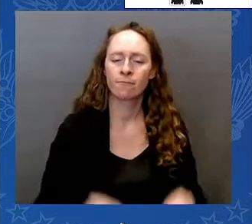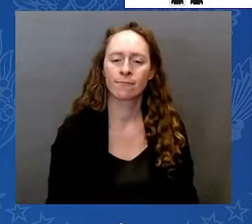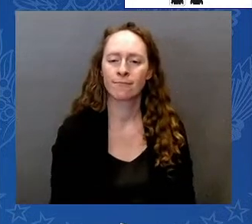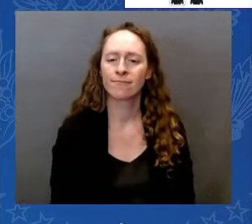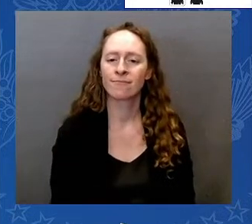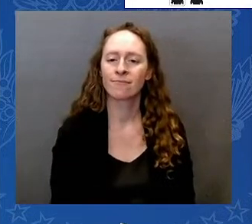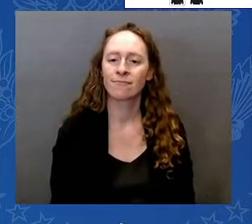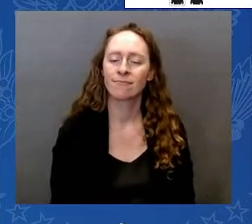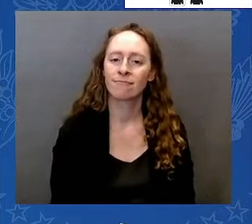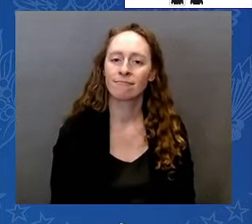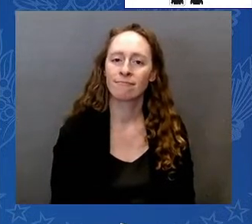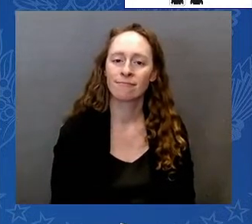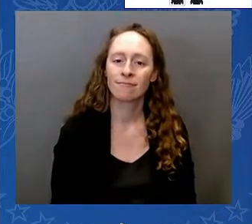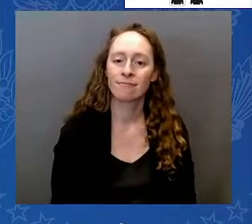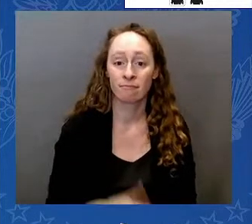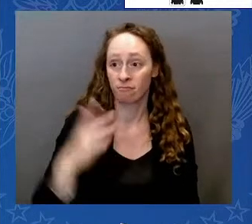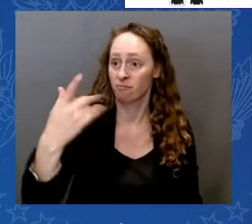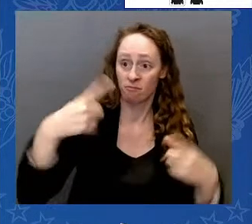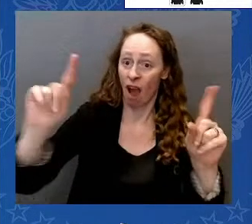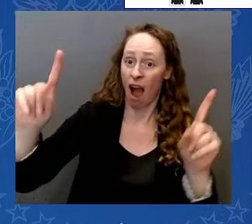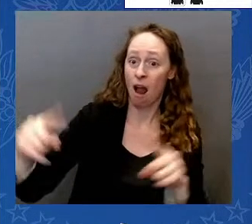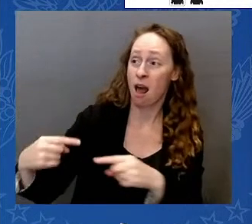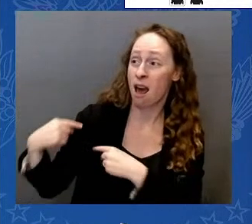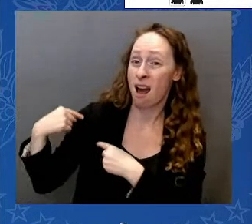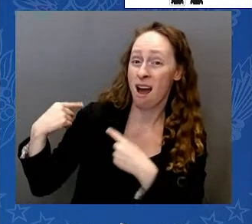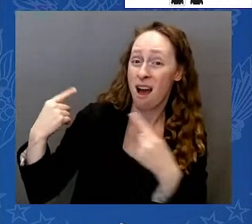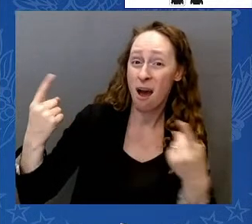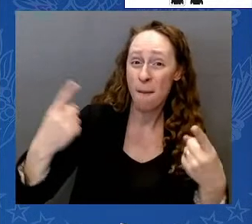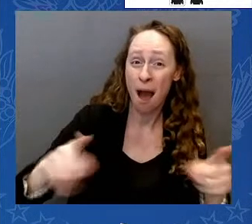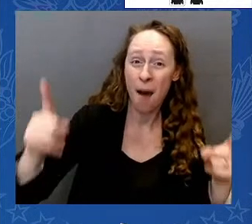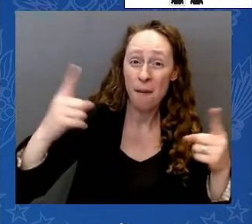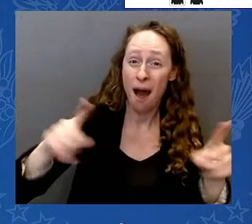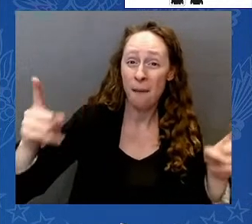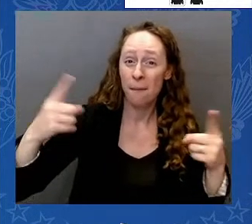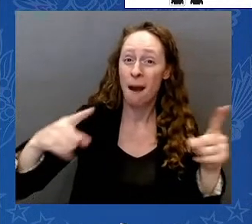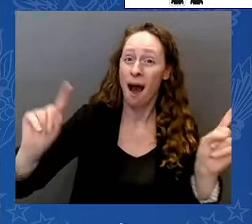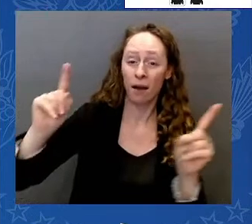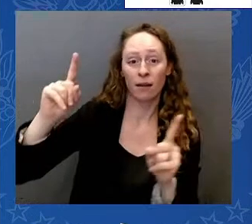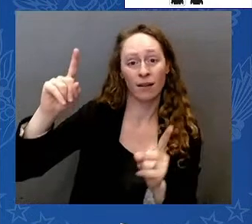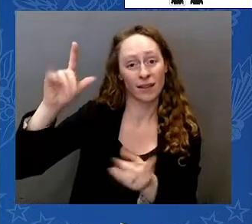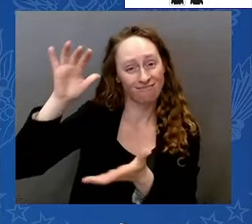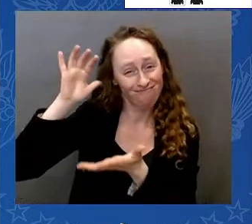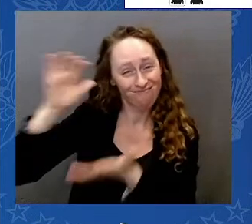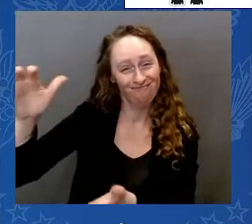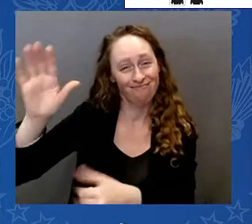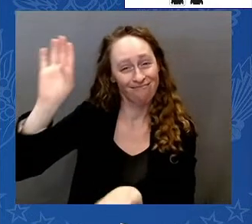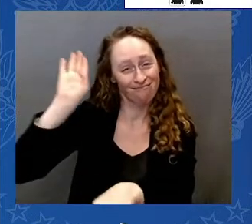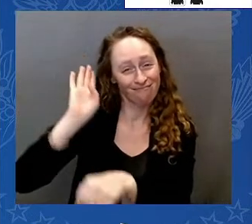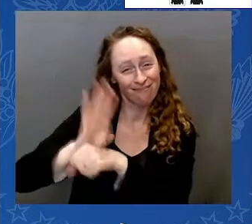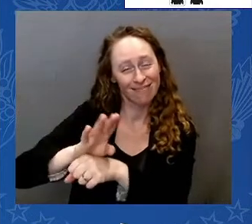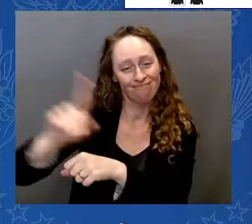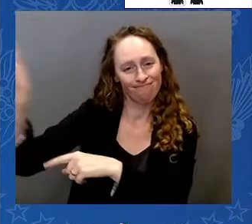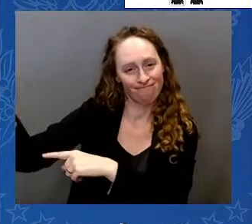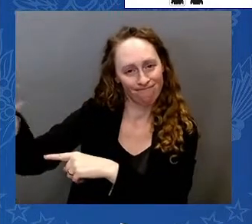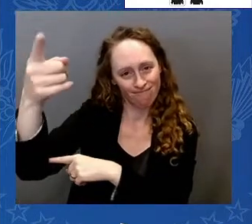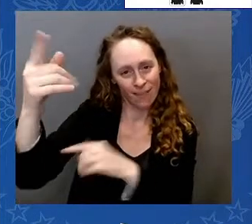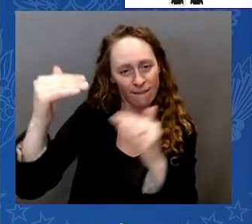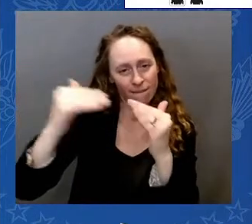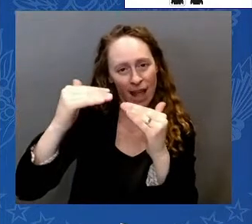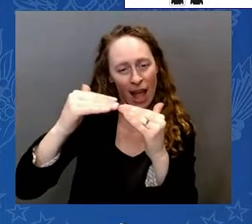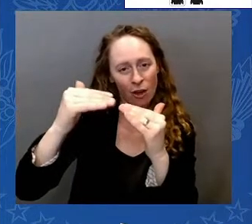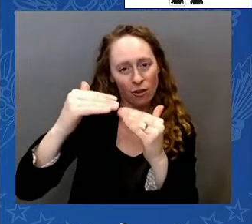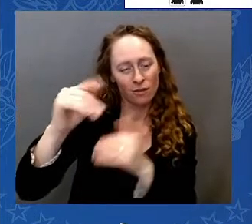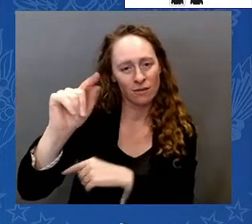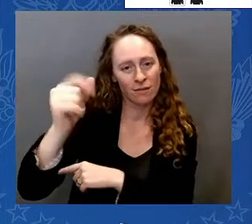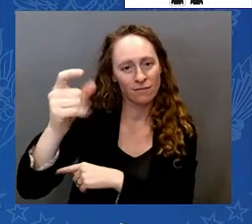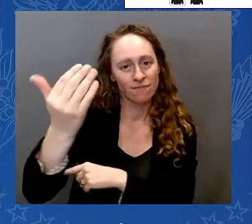fair share of federal taxes with a minimum tax rate of 15%. In 2020, of the